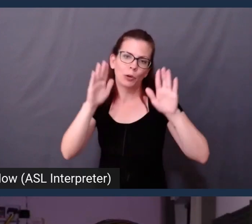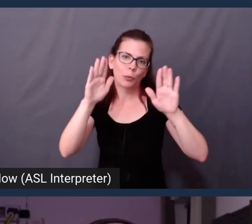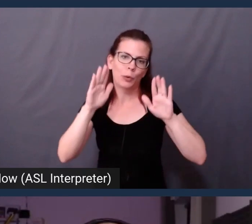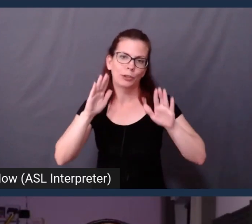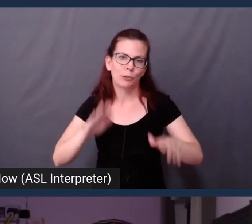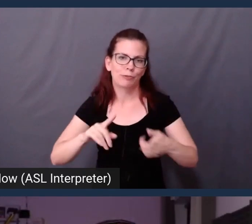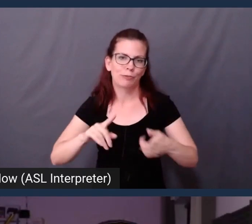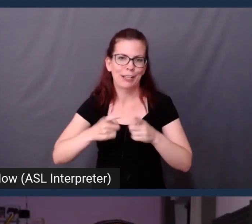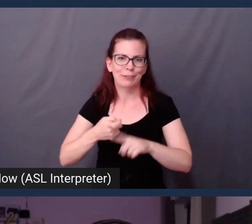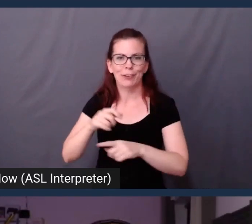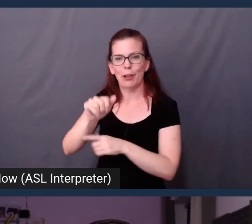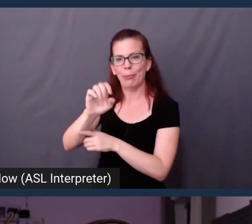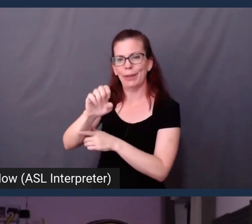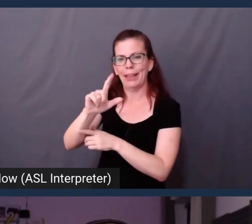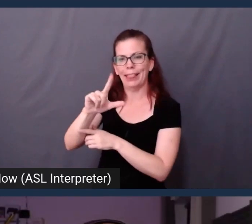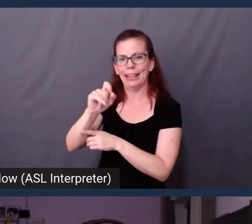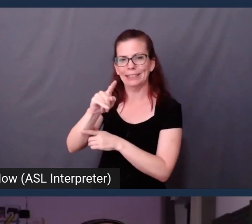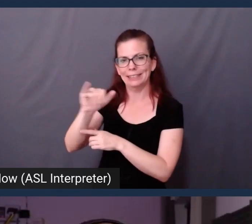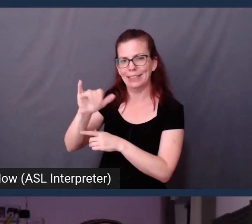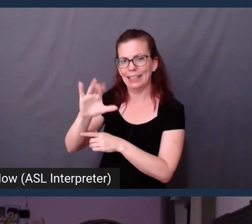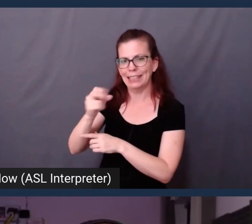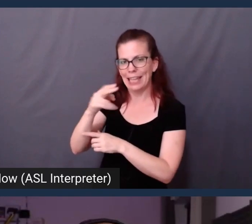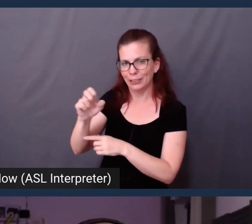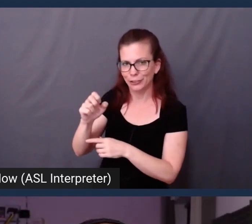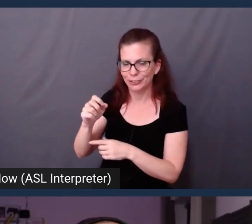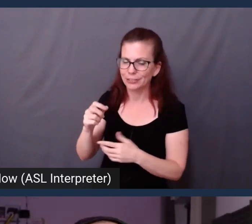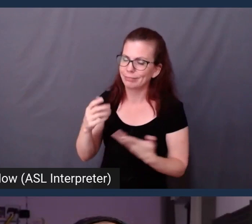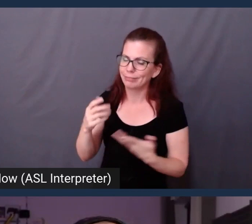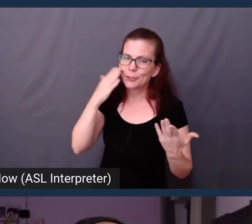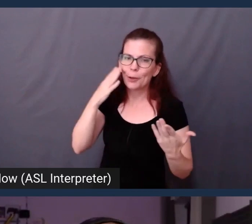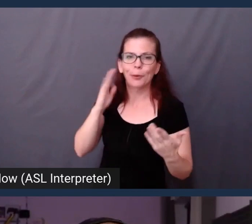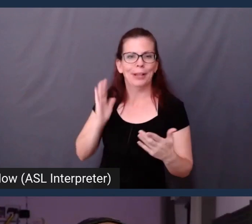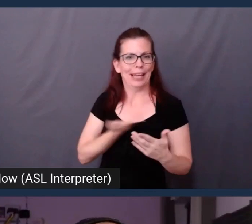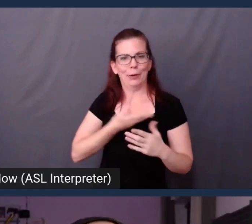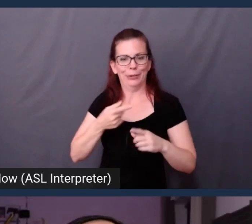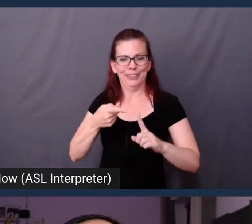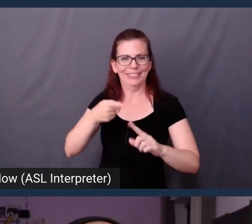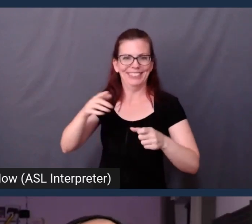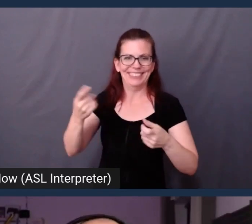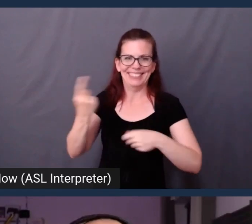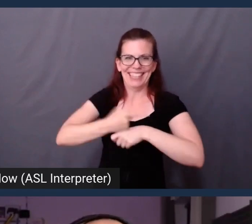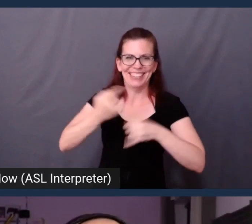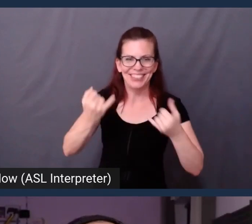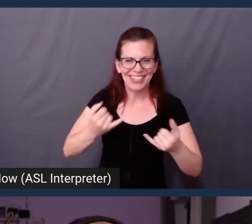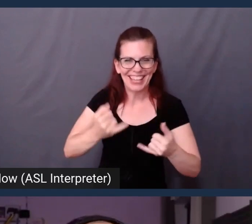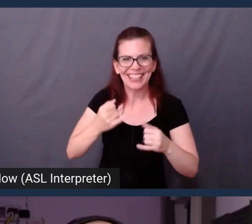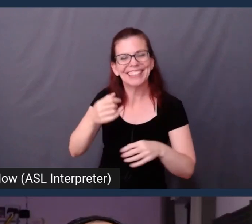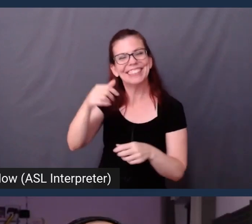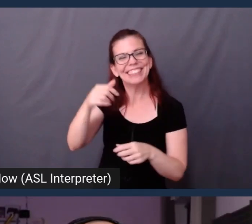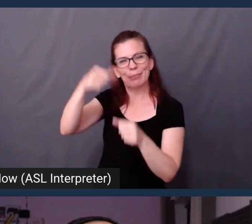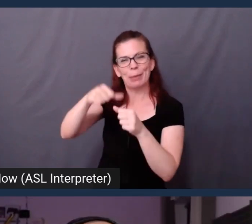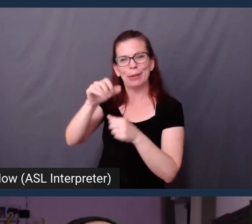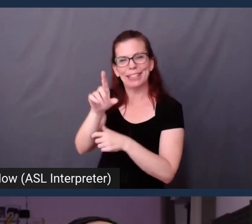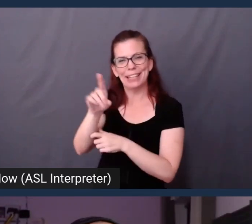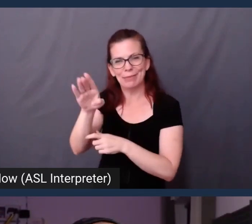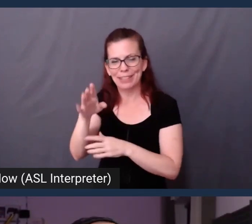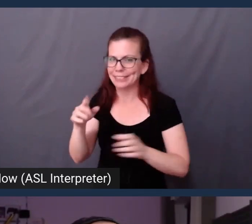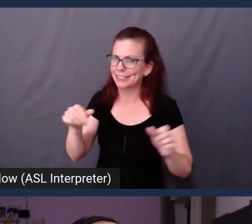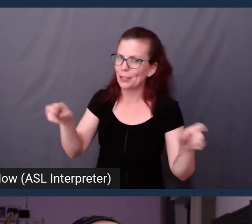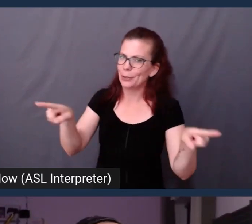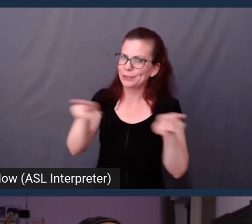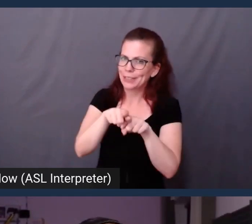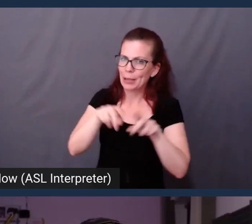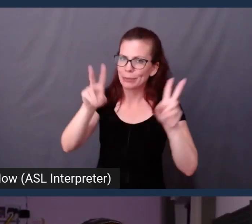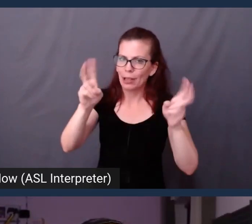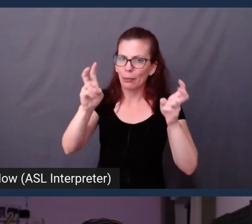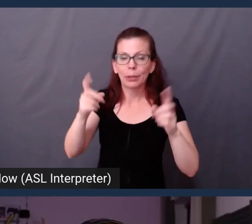ElastiCache. As you can see, this entire day is about in-memory databases. So we're just going to be continuing on the same topic, but we're going to talk about a